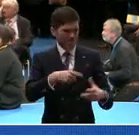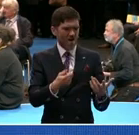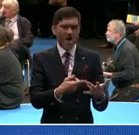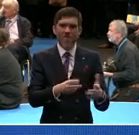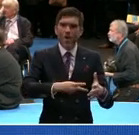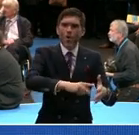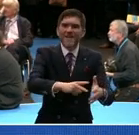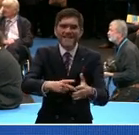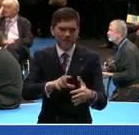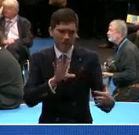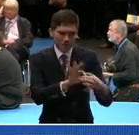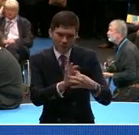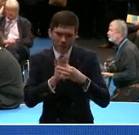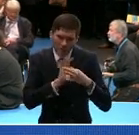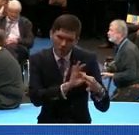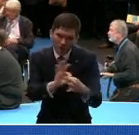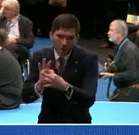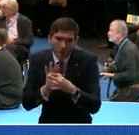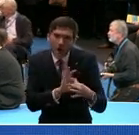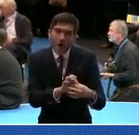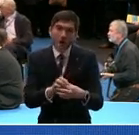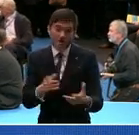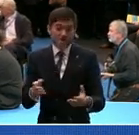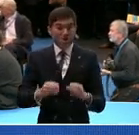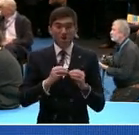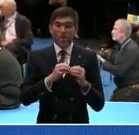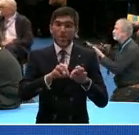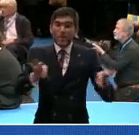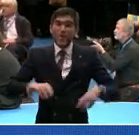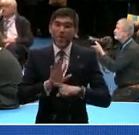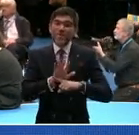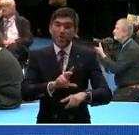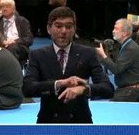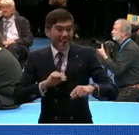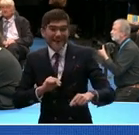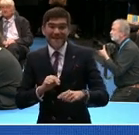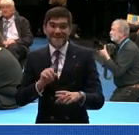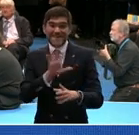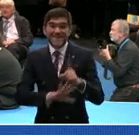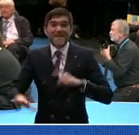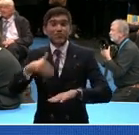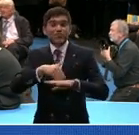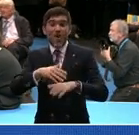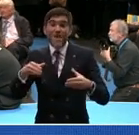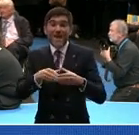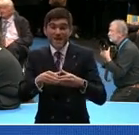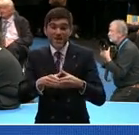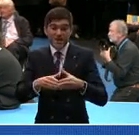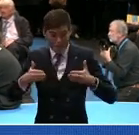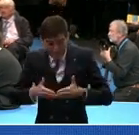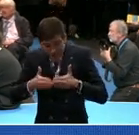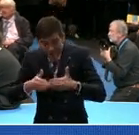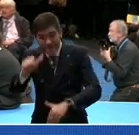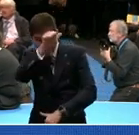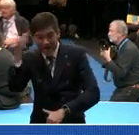with the responsibility to protect our borders. Border Force, the police, the National Crime Agency, maritime